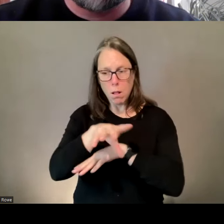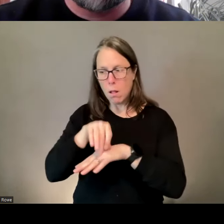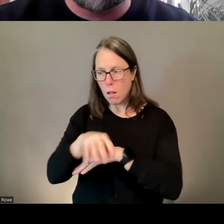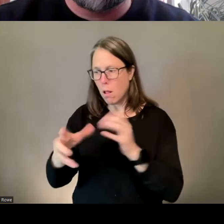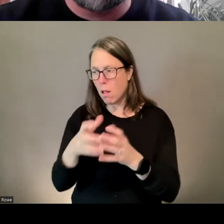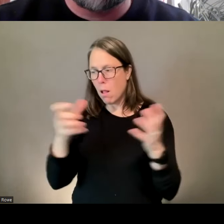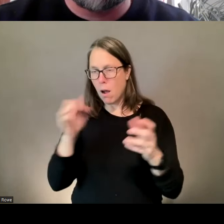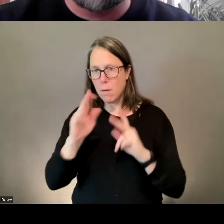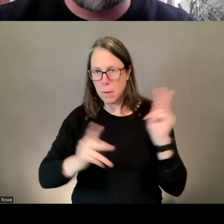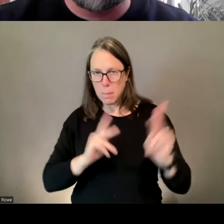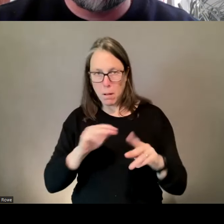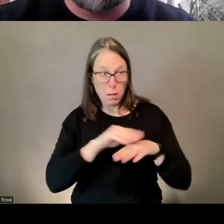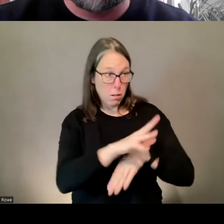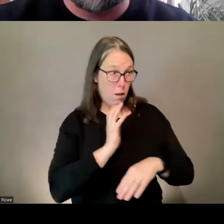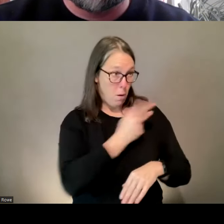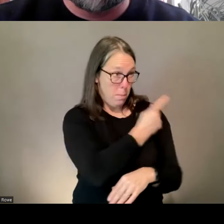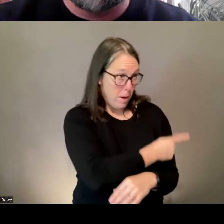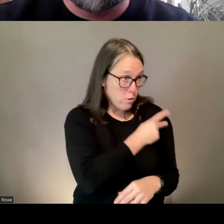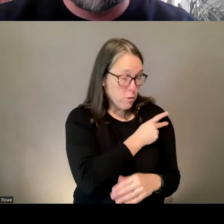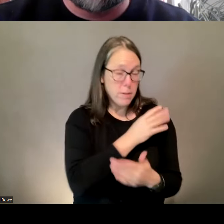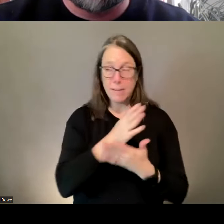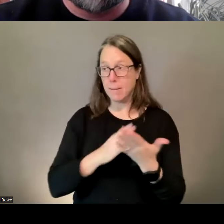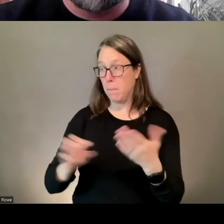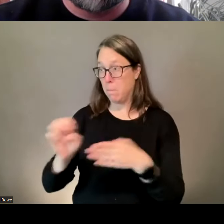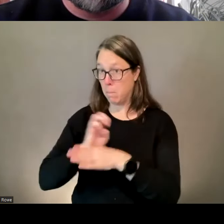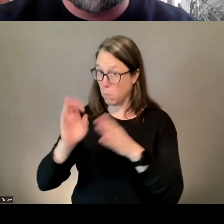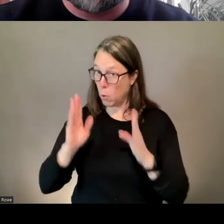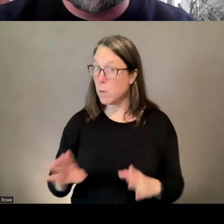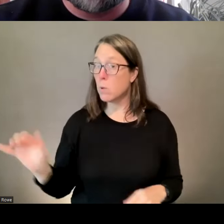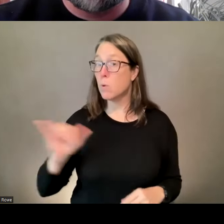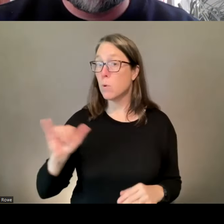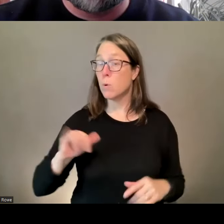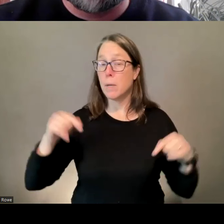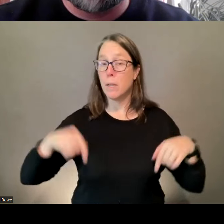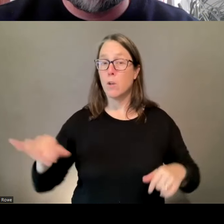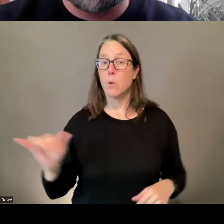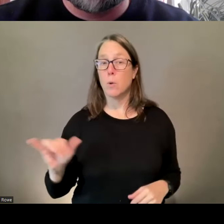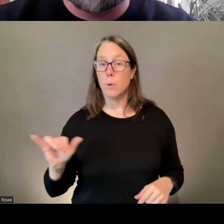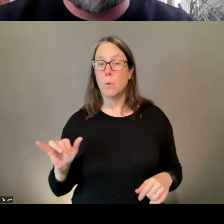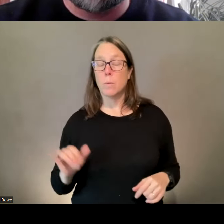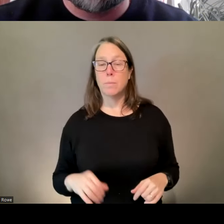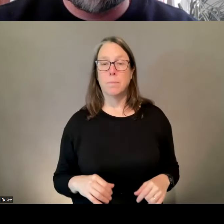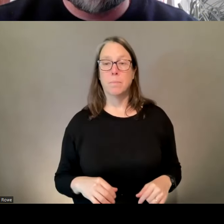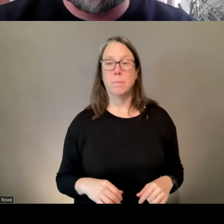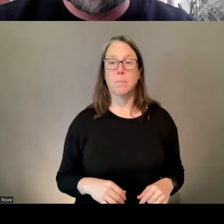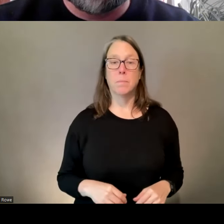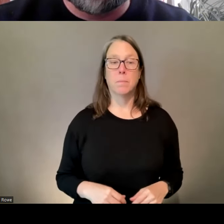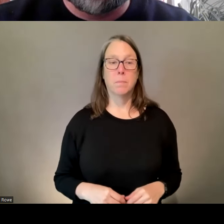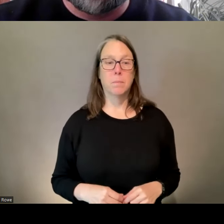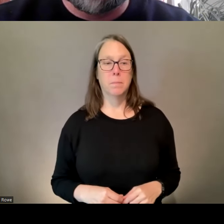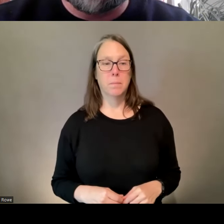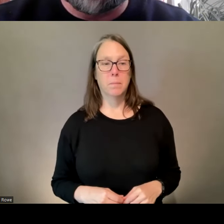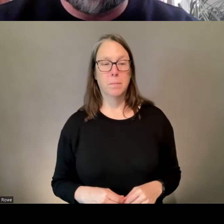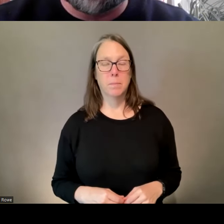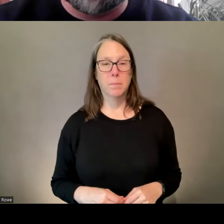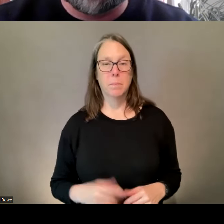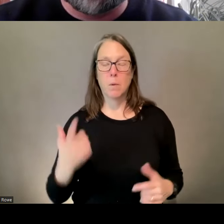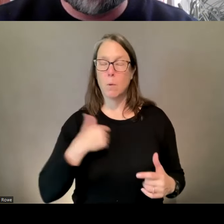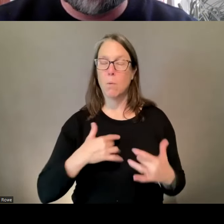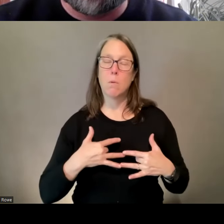our patients, and some of our employees across the system as well. So we are very happy